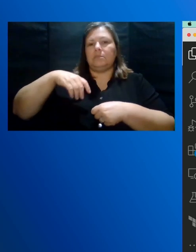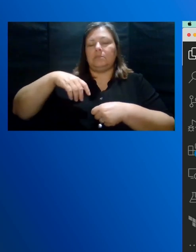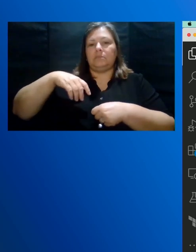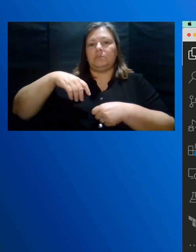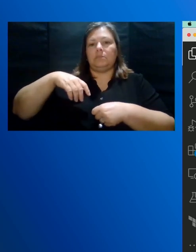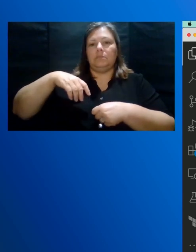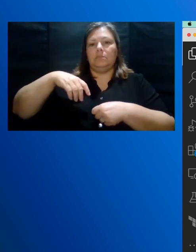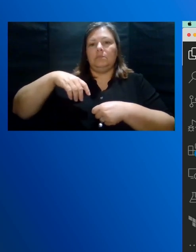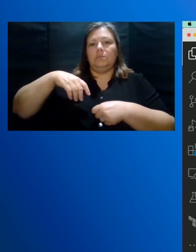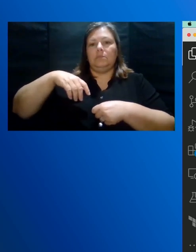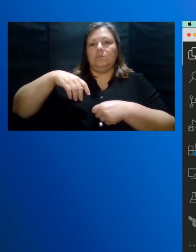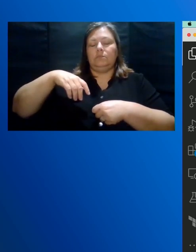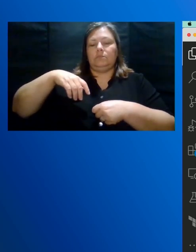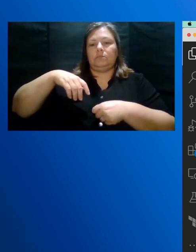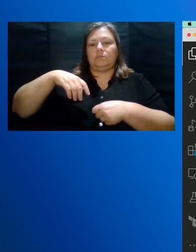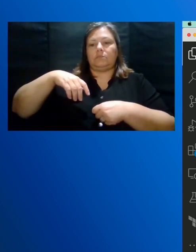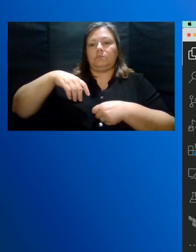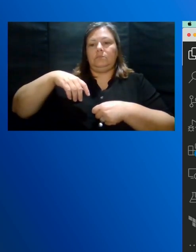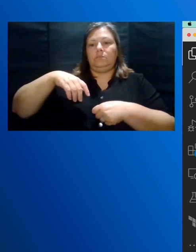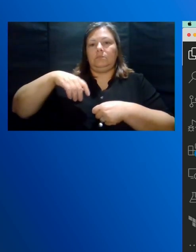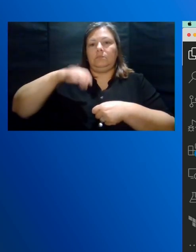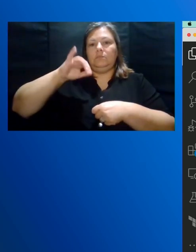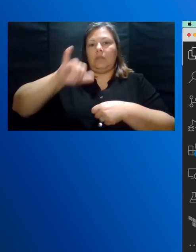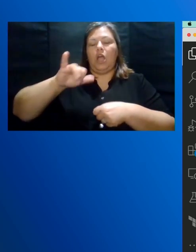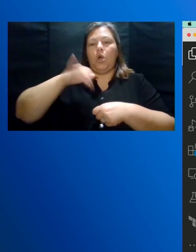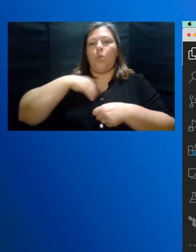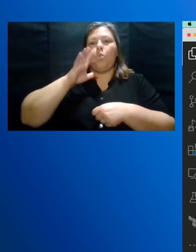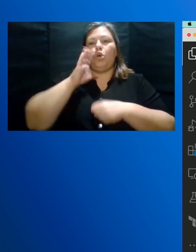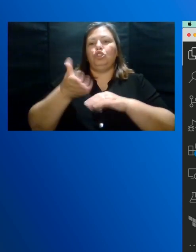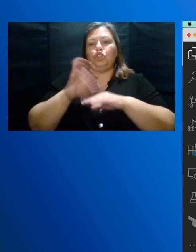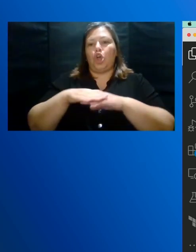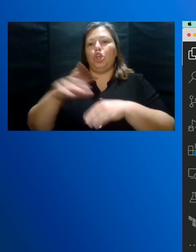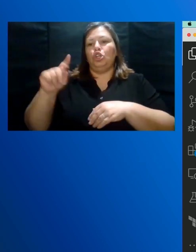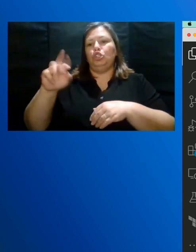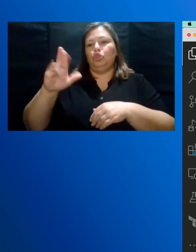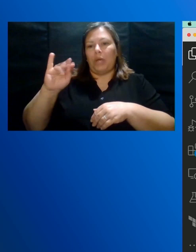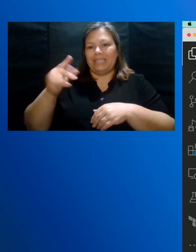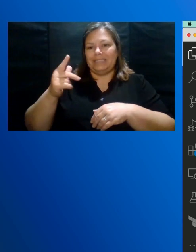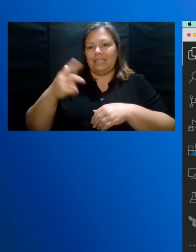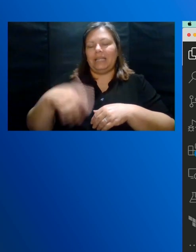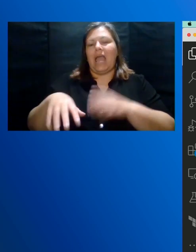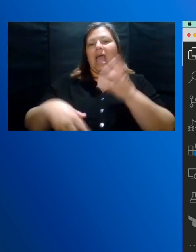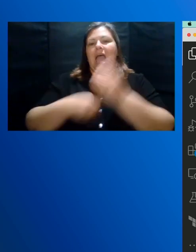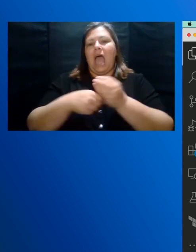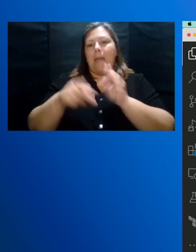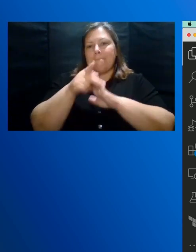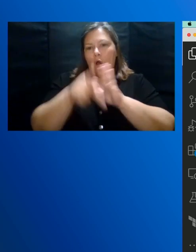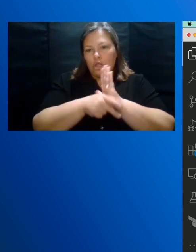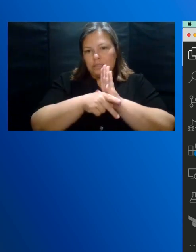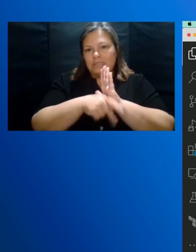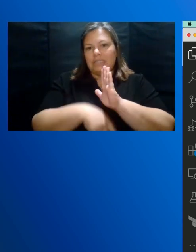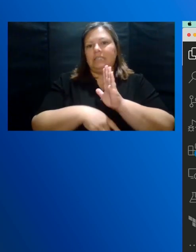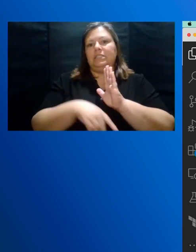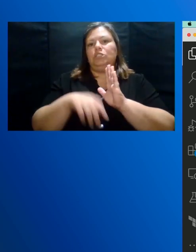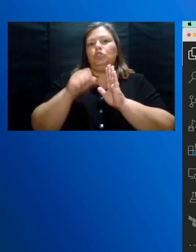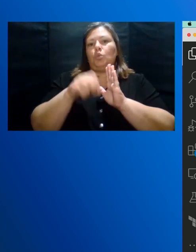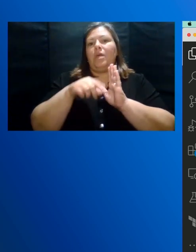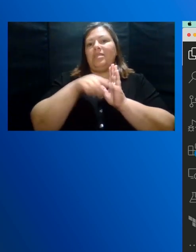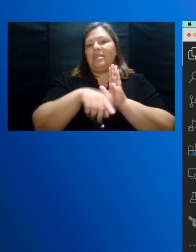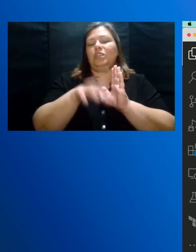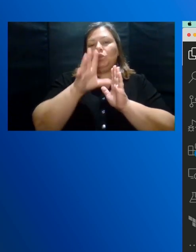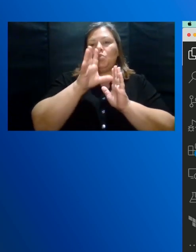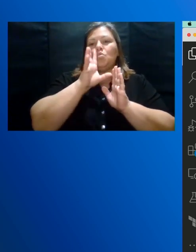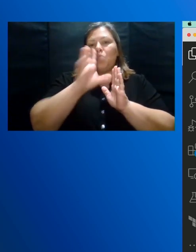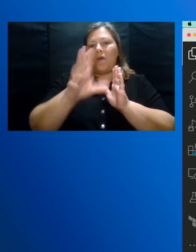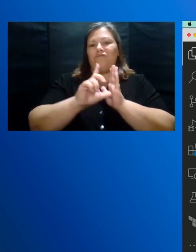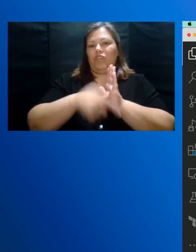turning on tracing. I'm adding some policies. Again, the step function is going to write eventually, so we give